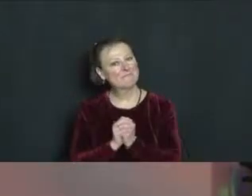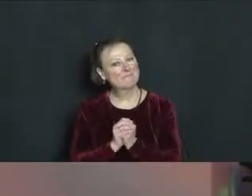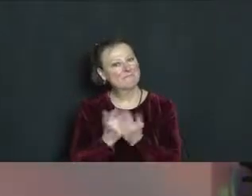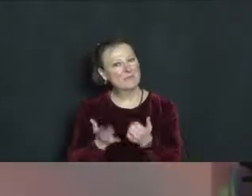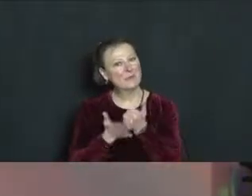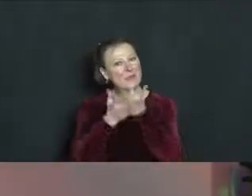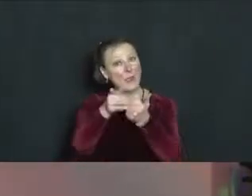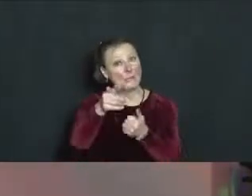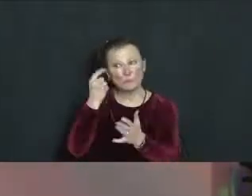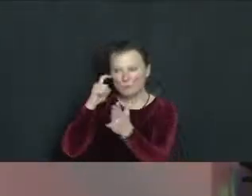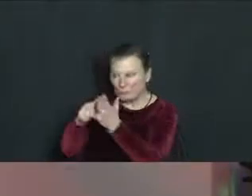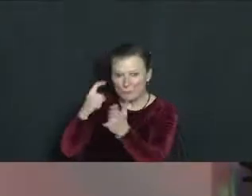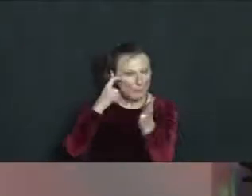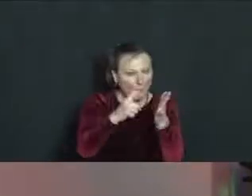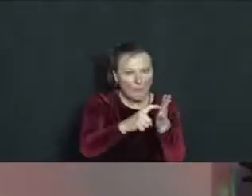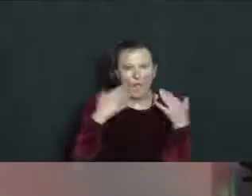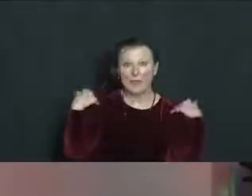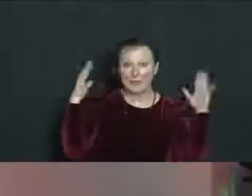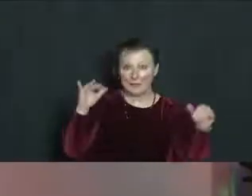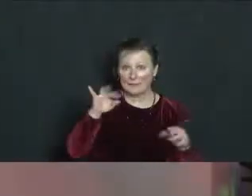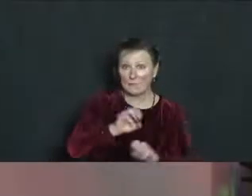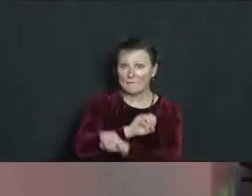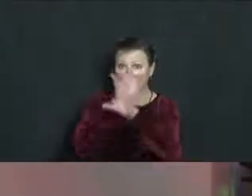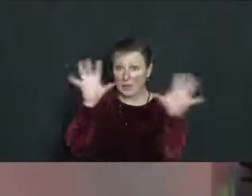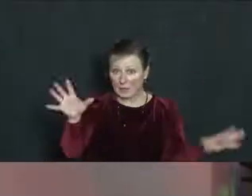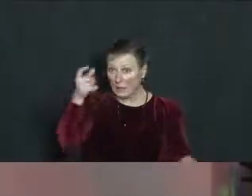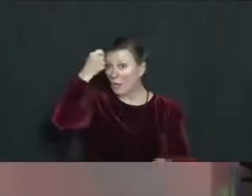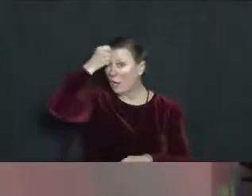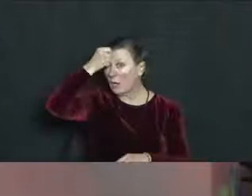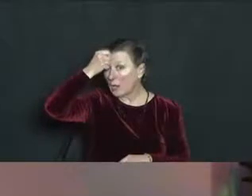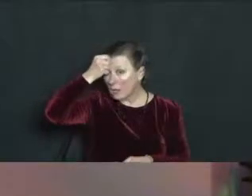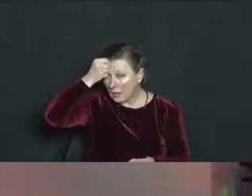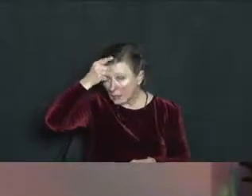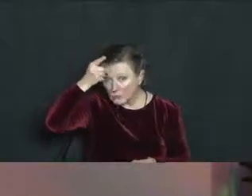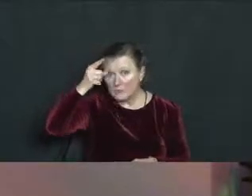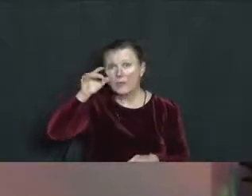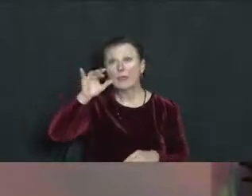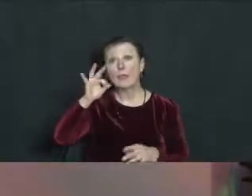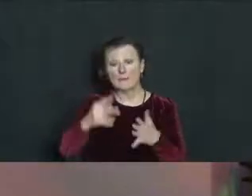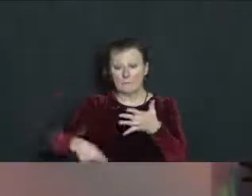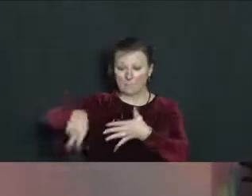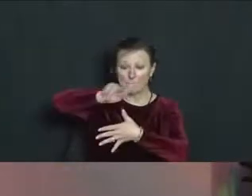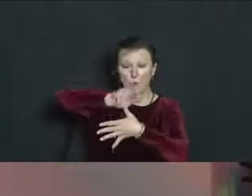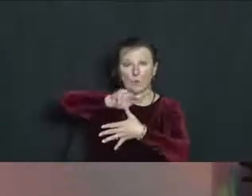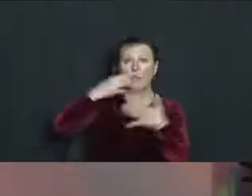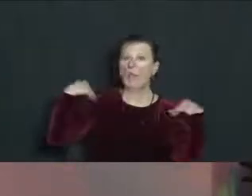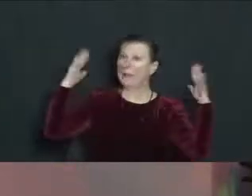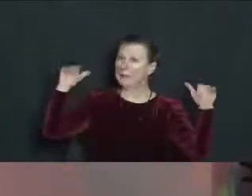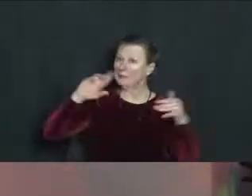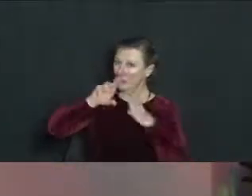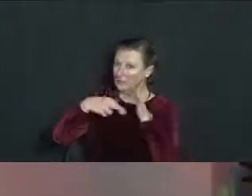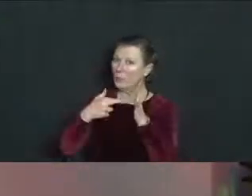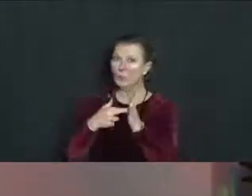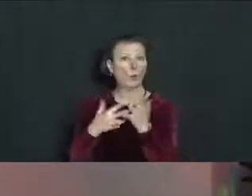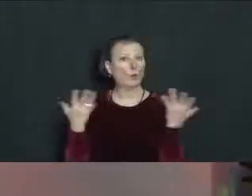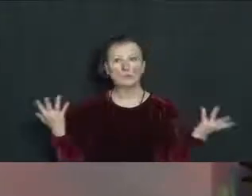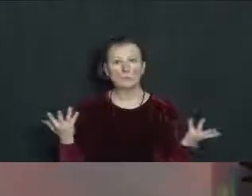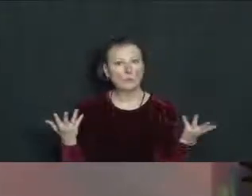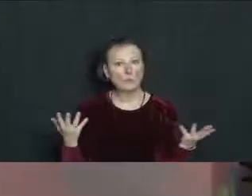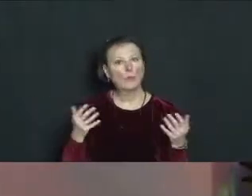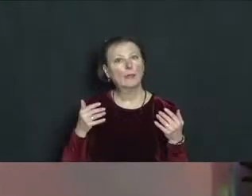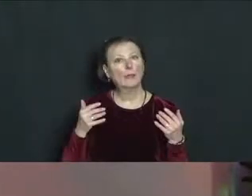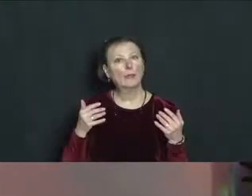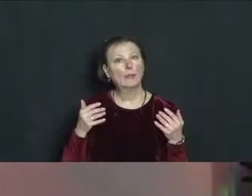to spot angels if you have a clear understanding of the primary angelic role. Simply put,